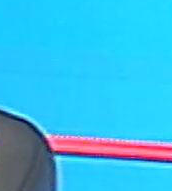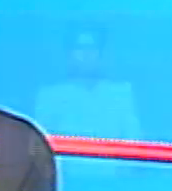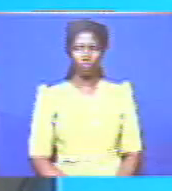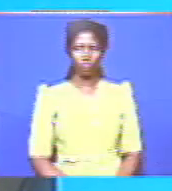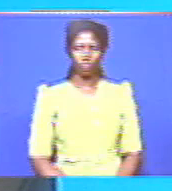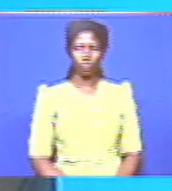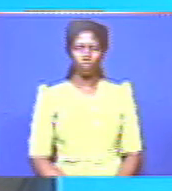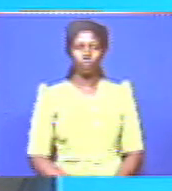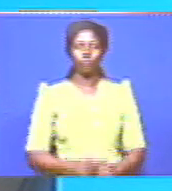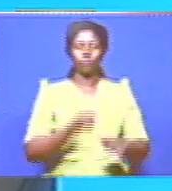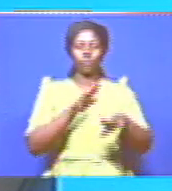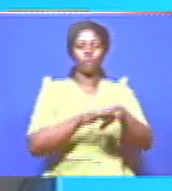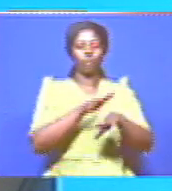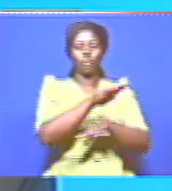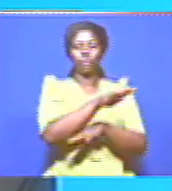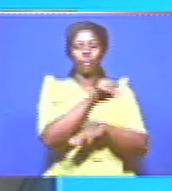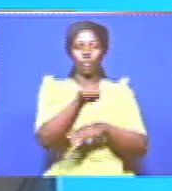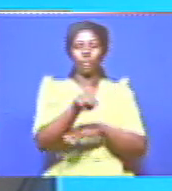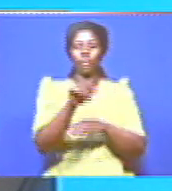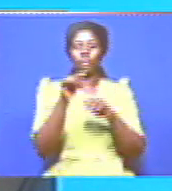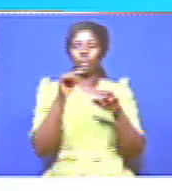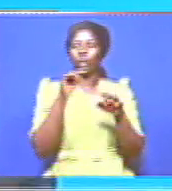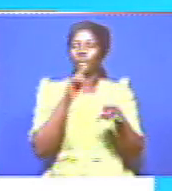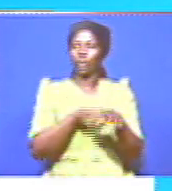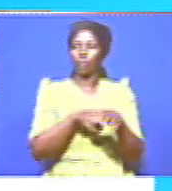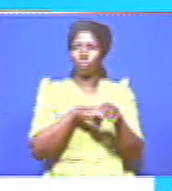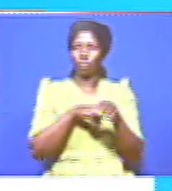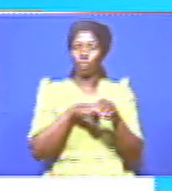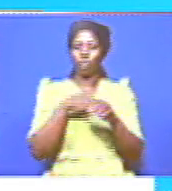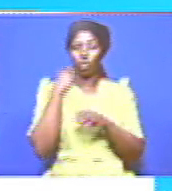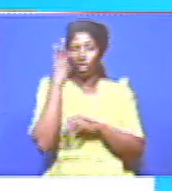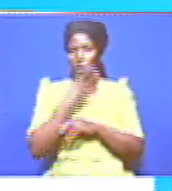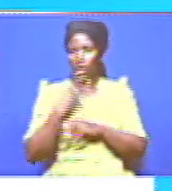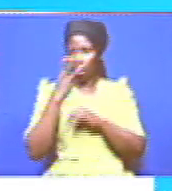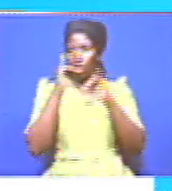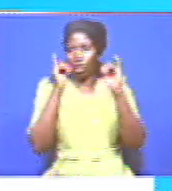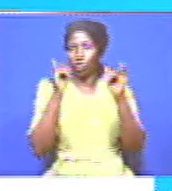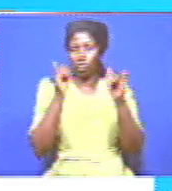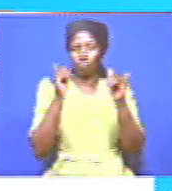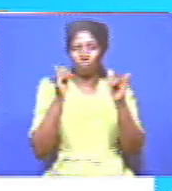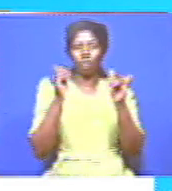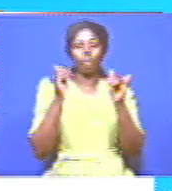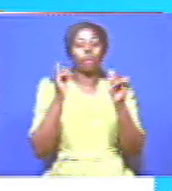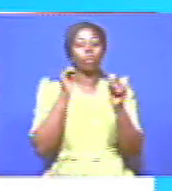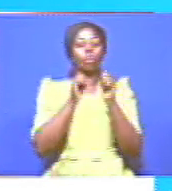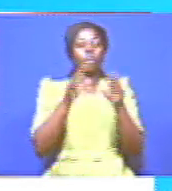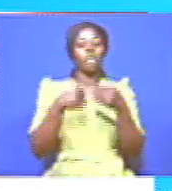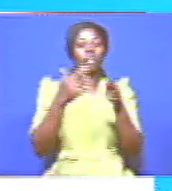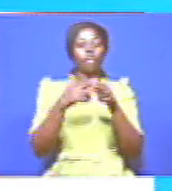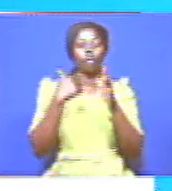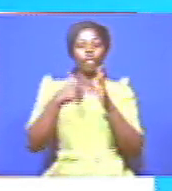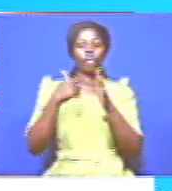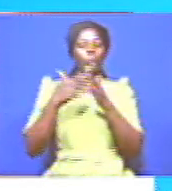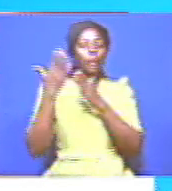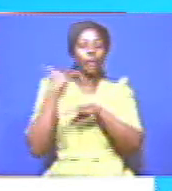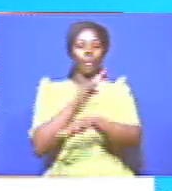Wow. So, good evening, and this is a point in our Wednesday news broadcast that we like to call Engine Behind the Power. And